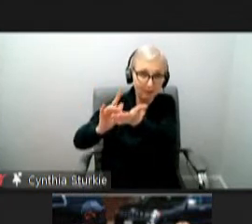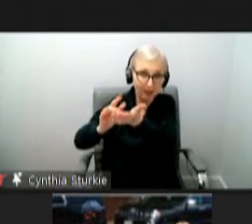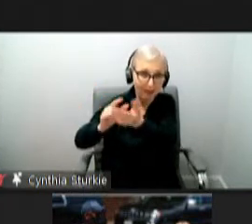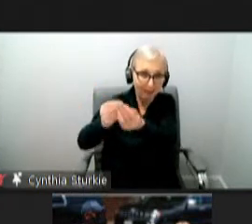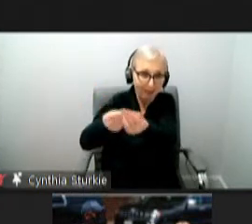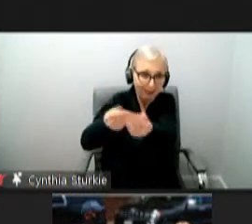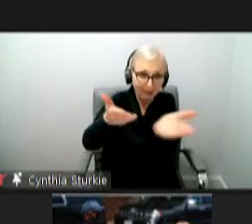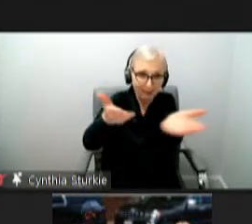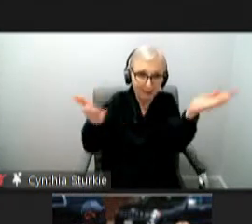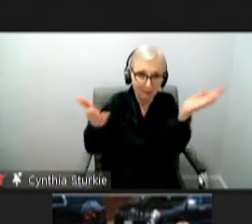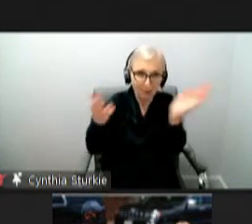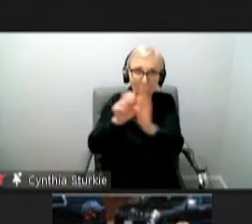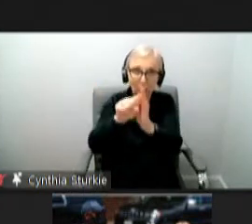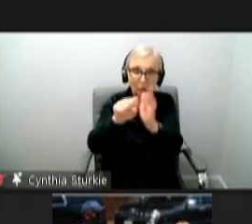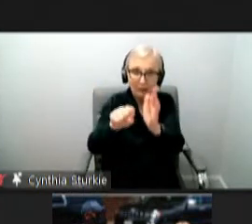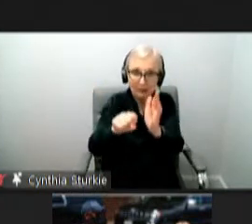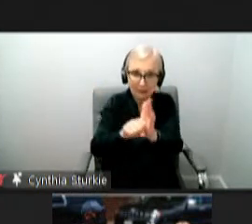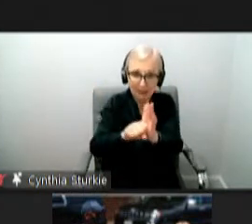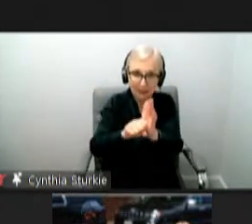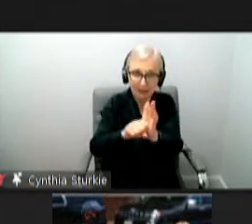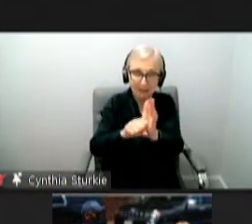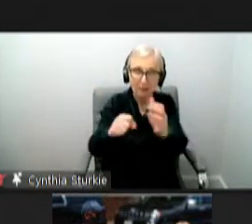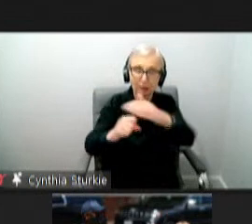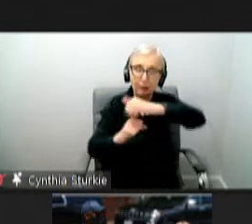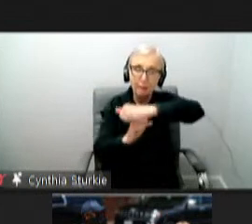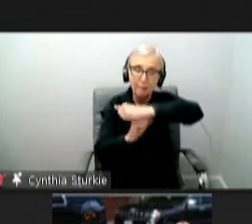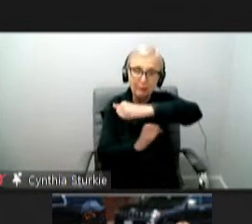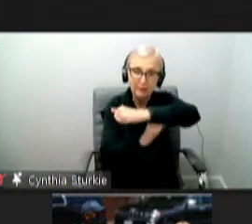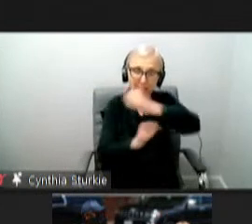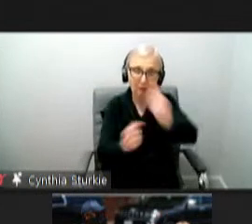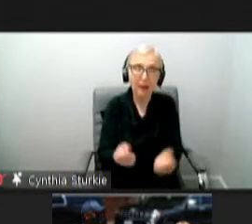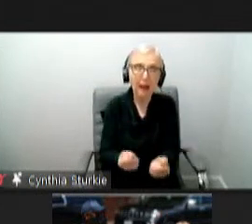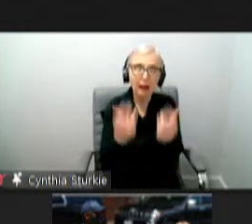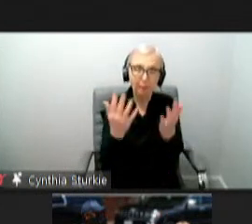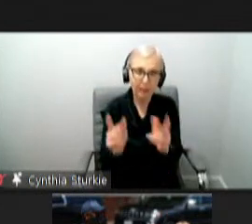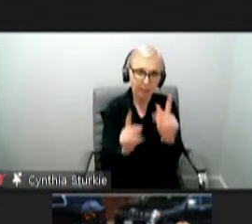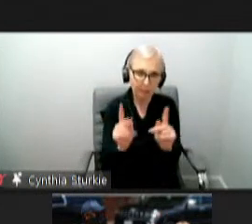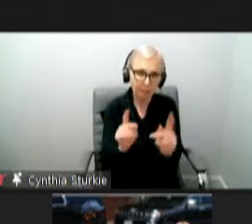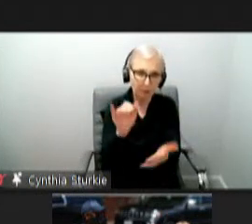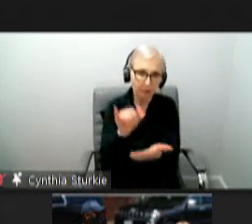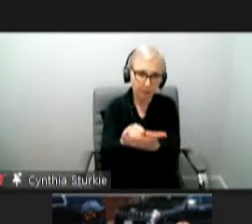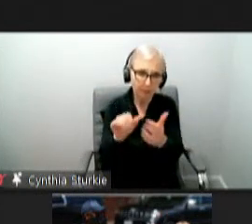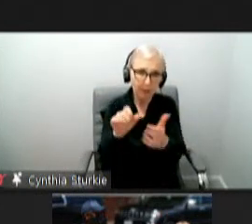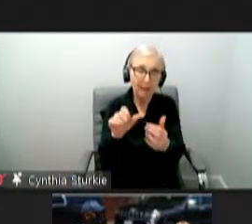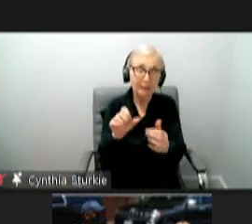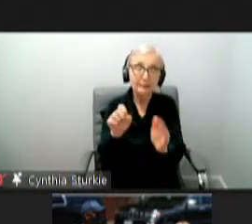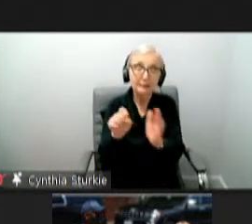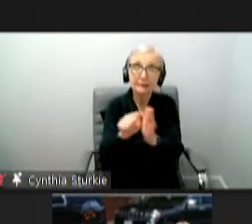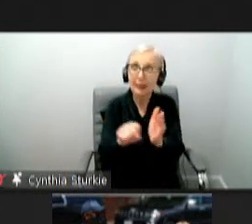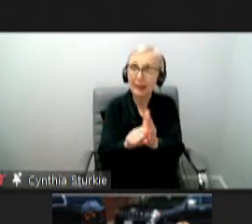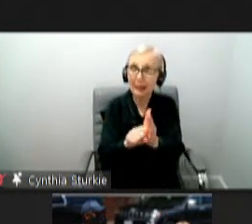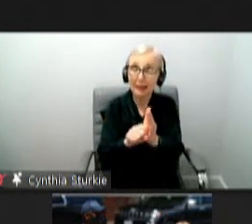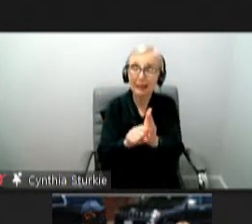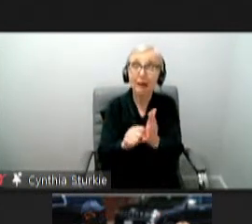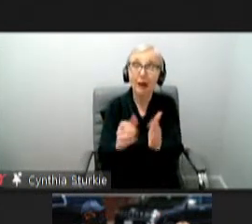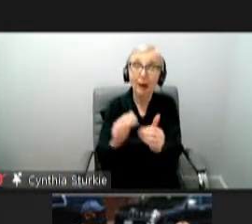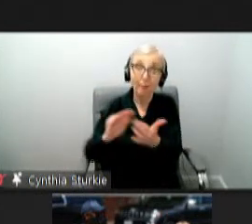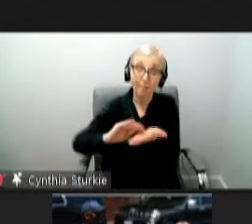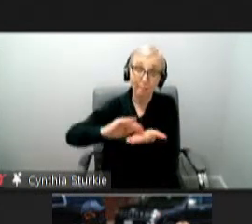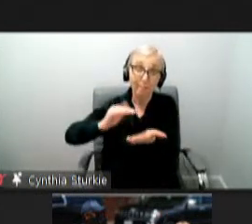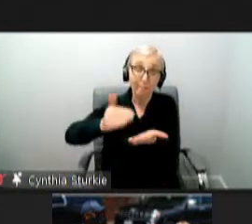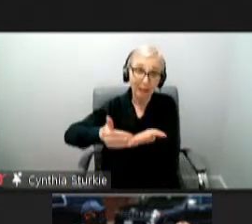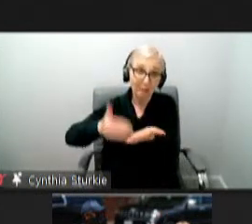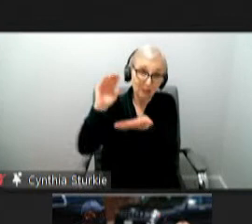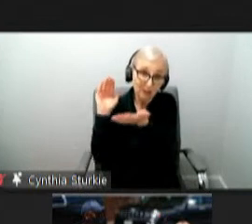them out to the states on a per capita basis. And right now, supplies remain incredibly small. We